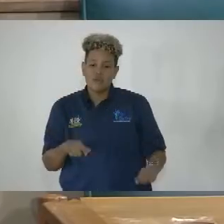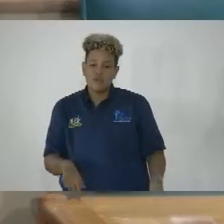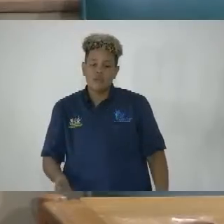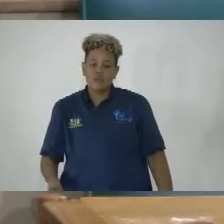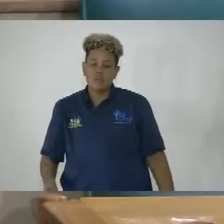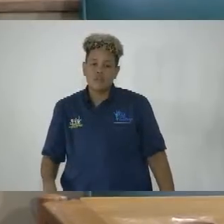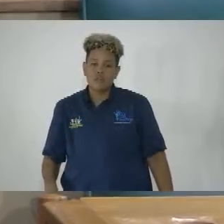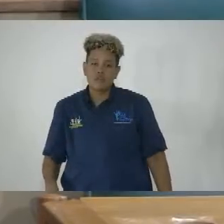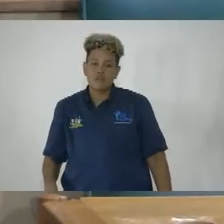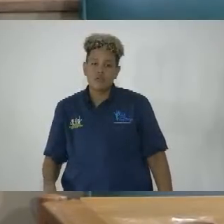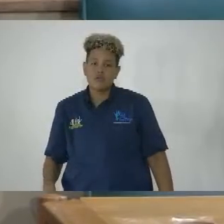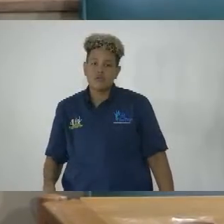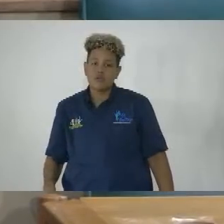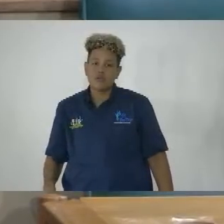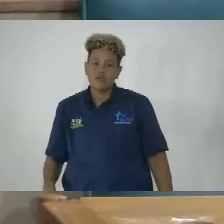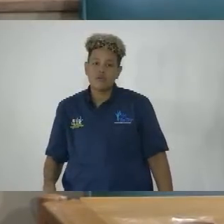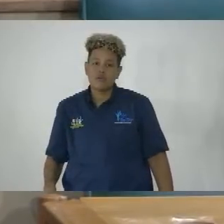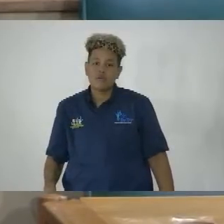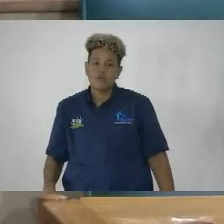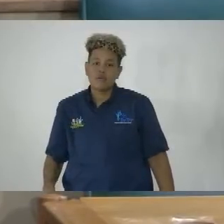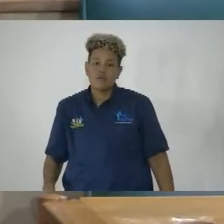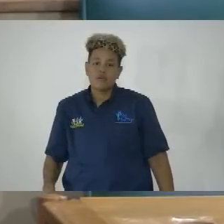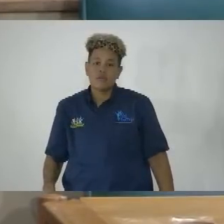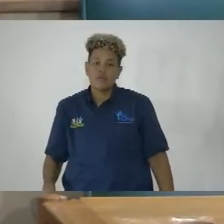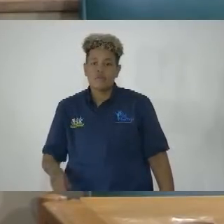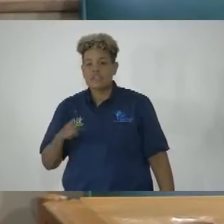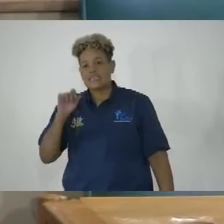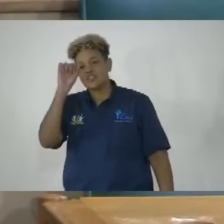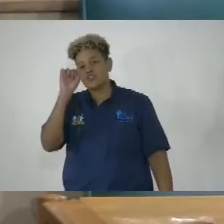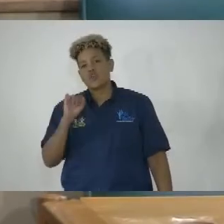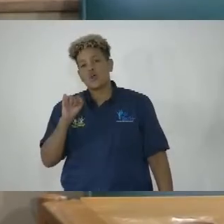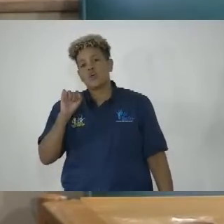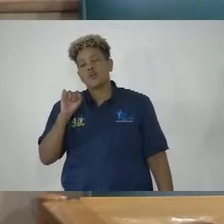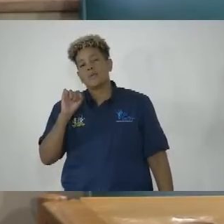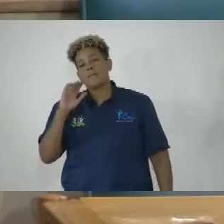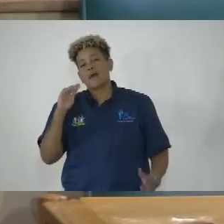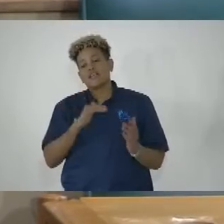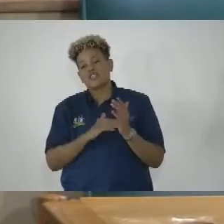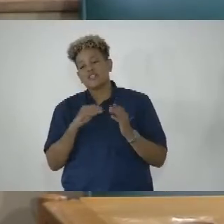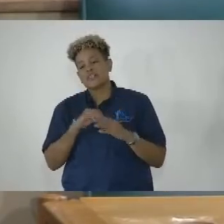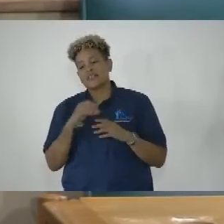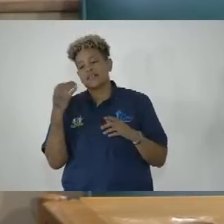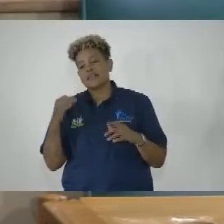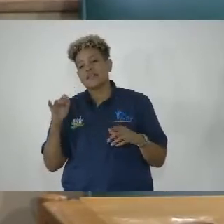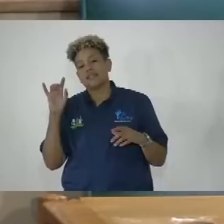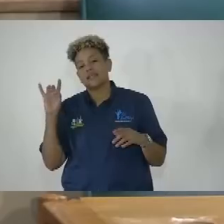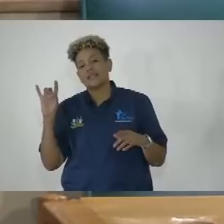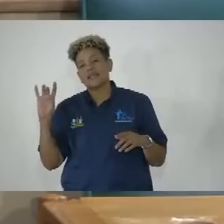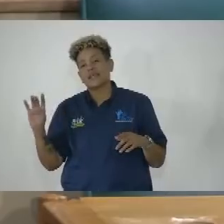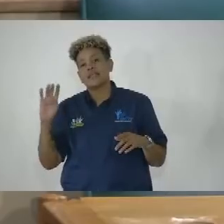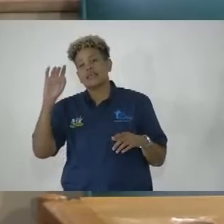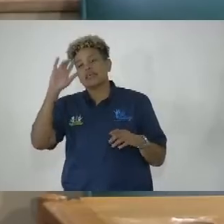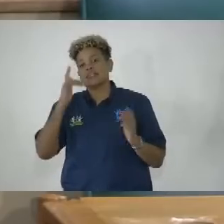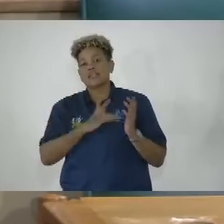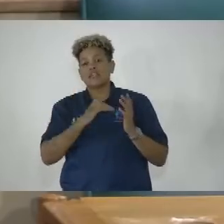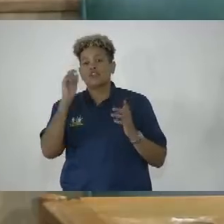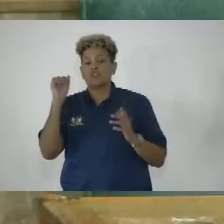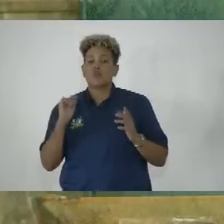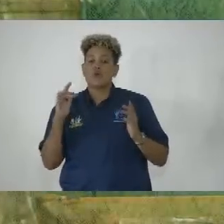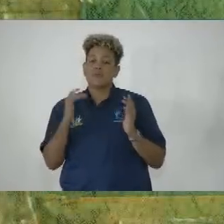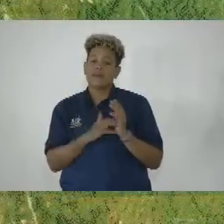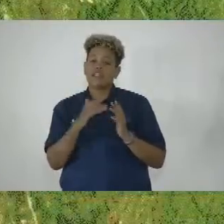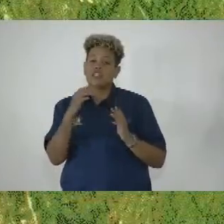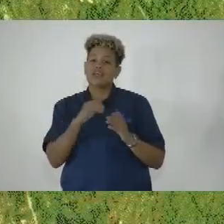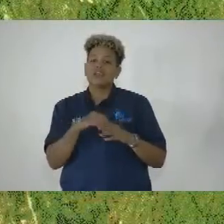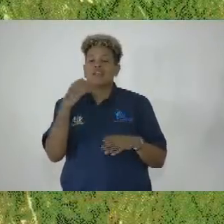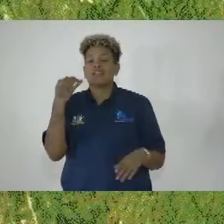but if you, this is southern Manchester, and this is central and south Manchester